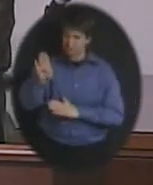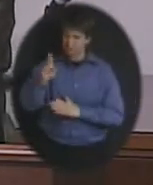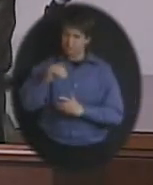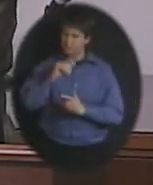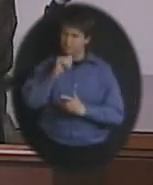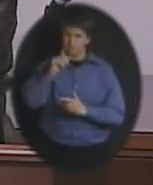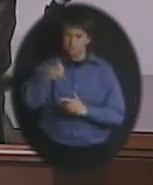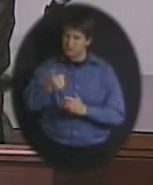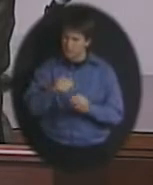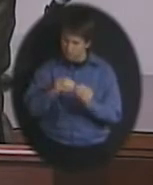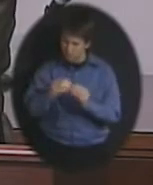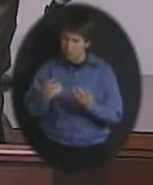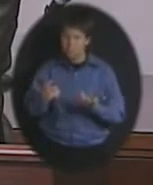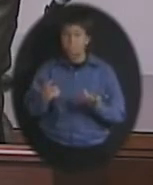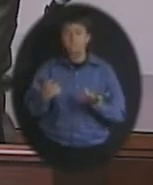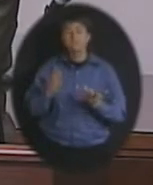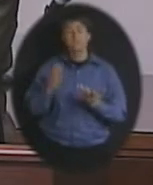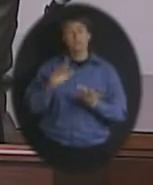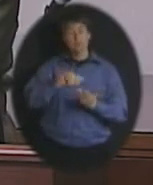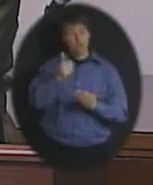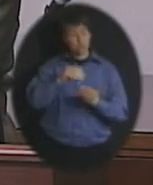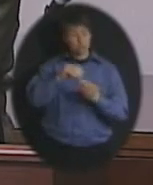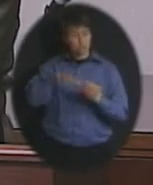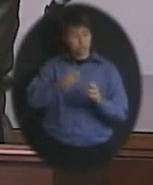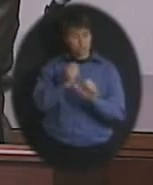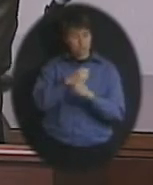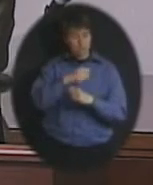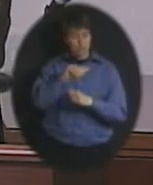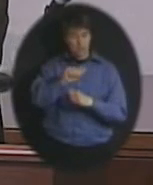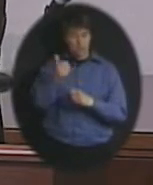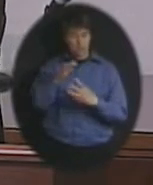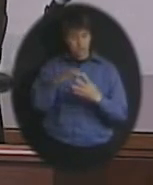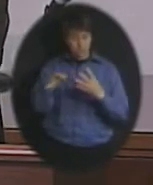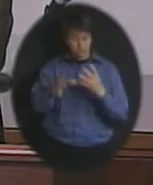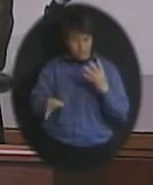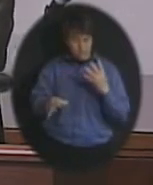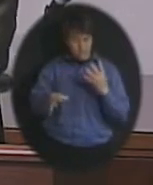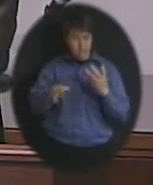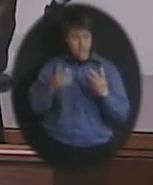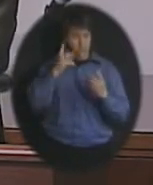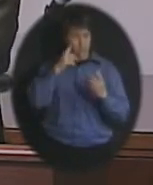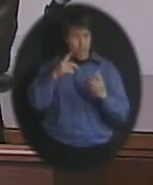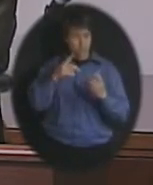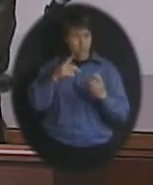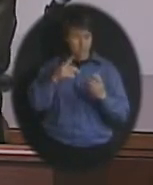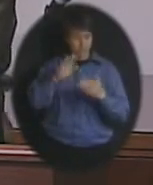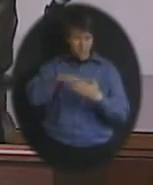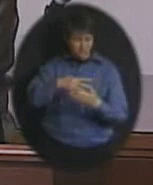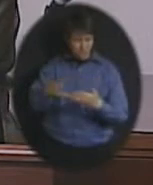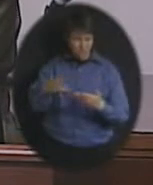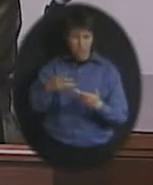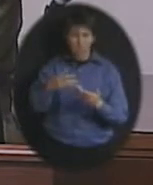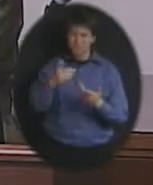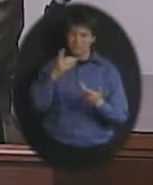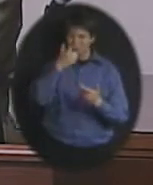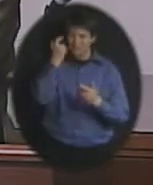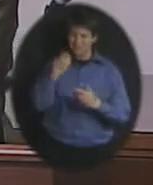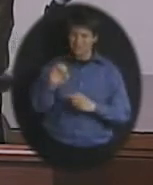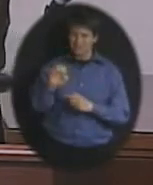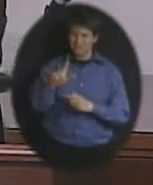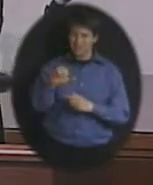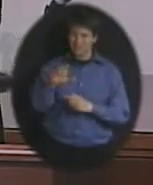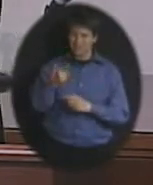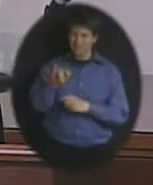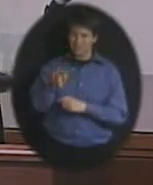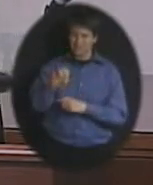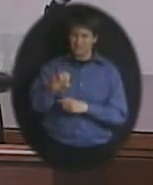students make other enrollment choices because it is an elective class, so it takes up a slot on their schedule. Our